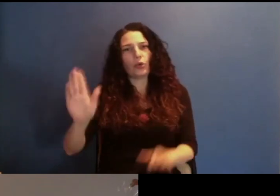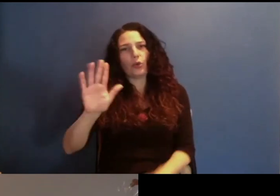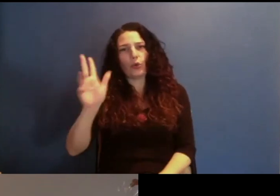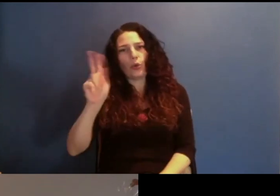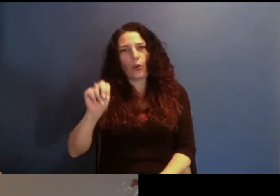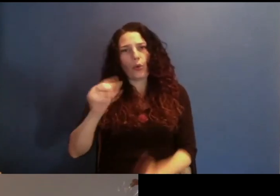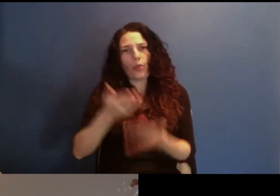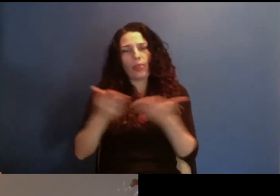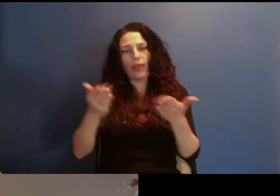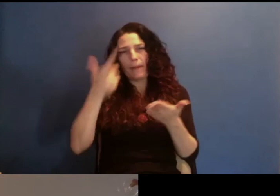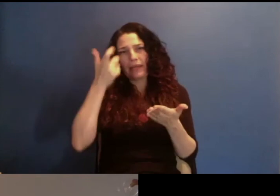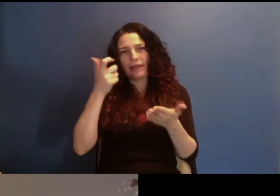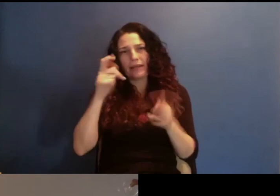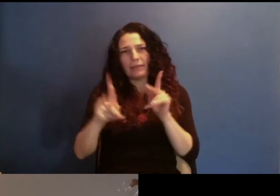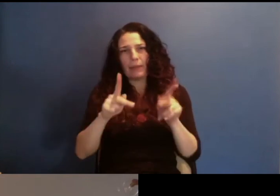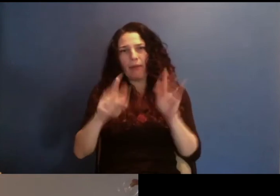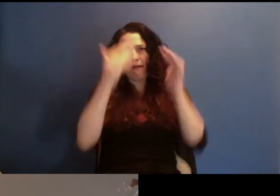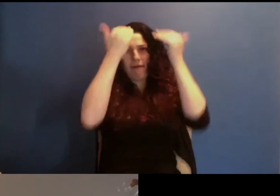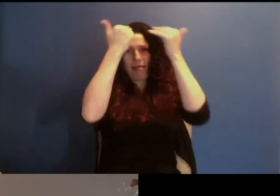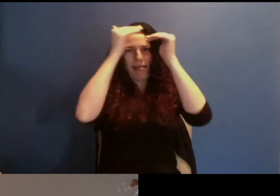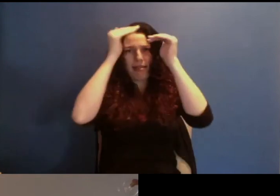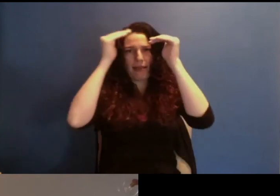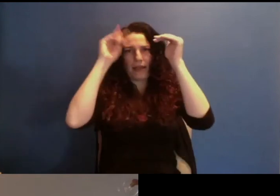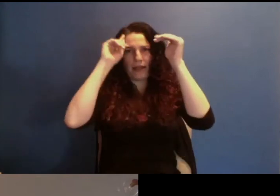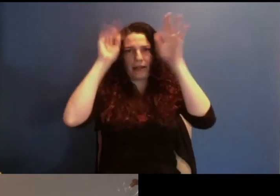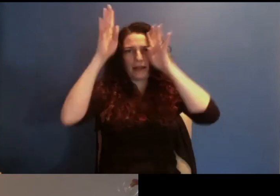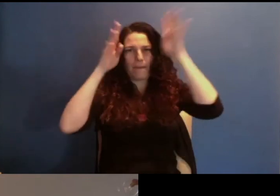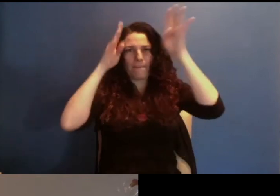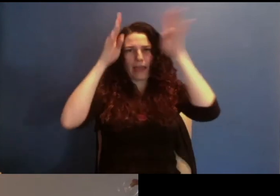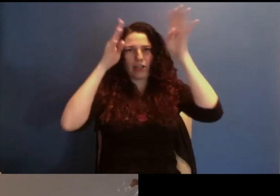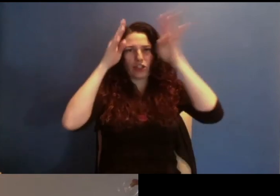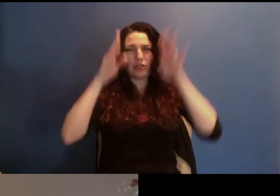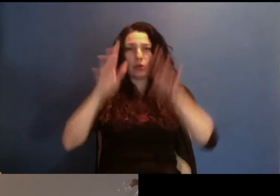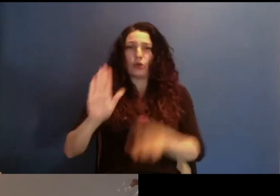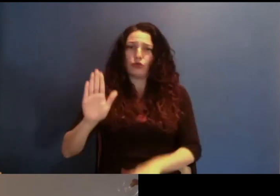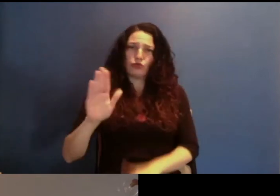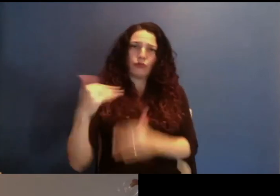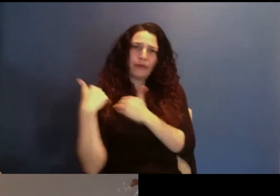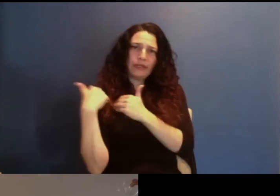put you. So it's your job to tell them, no, this is what I can